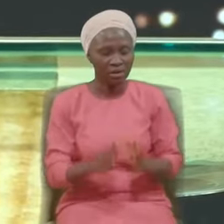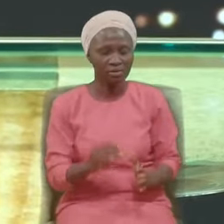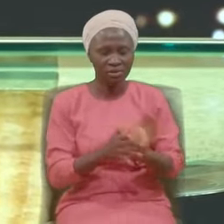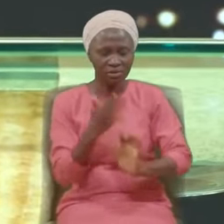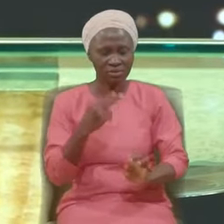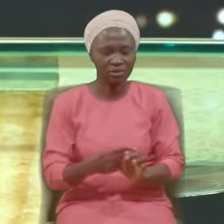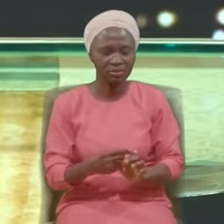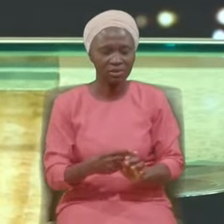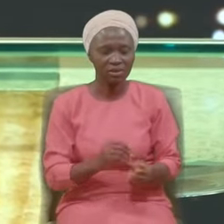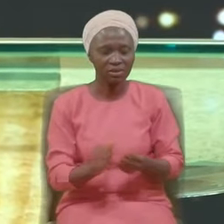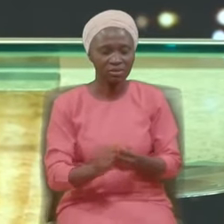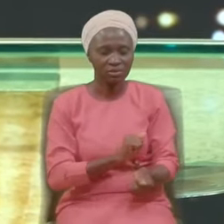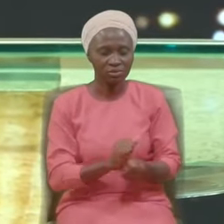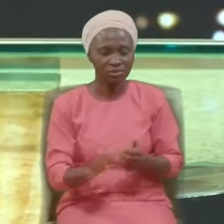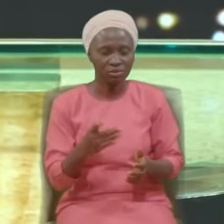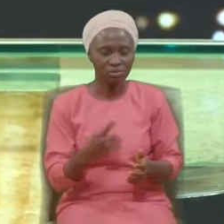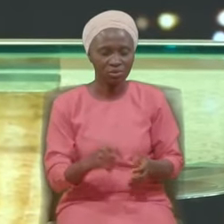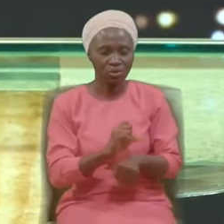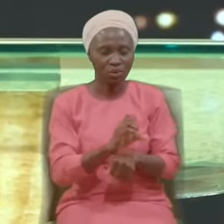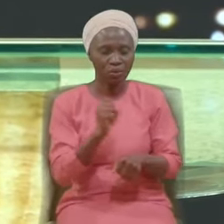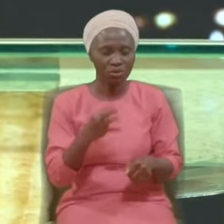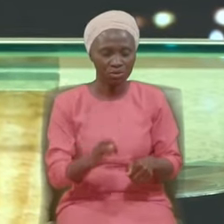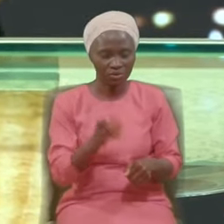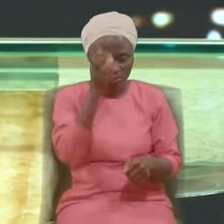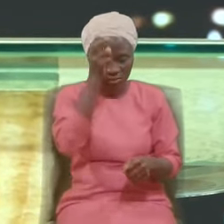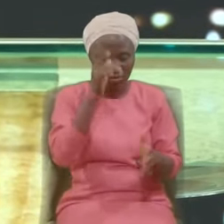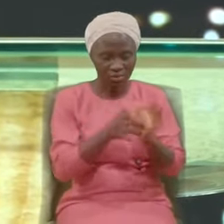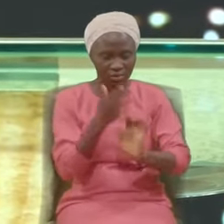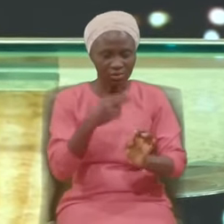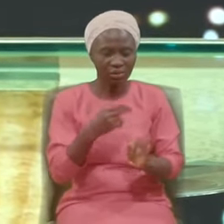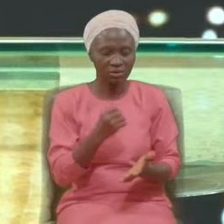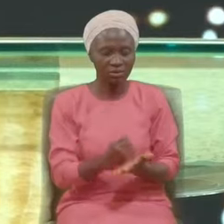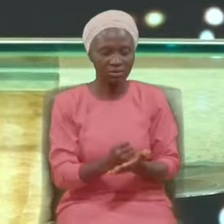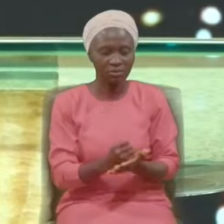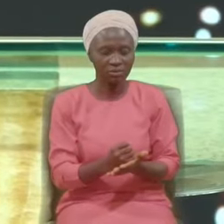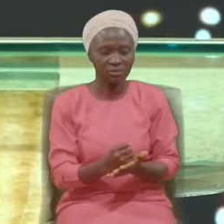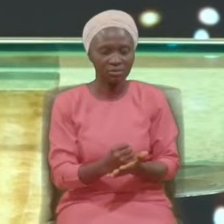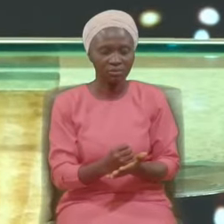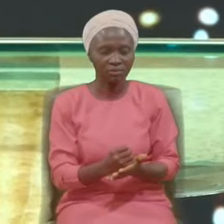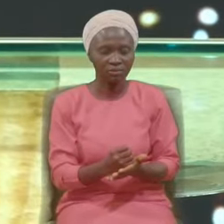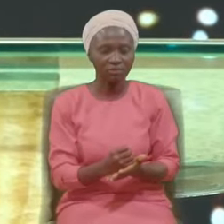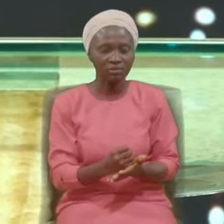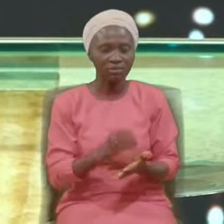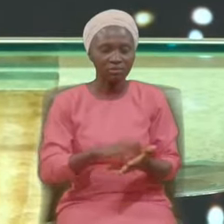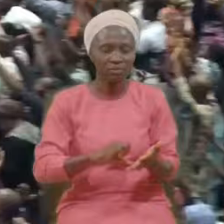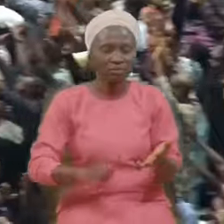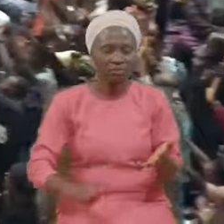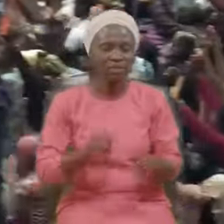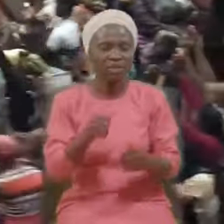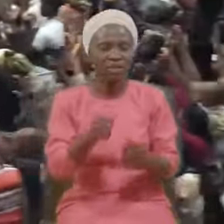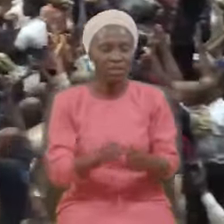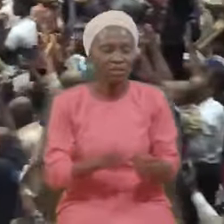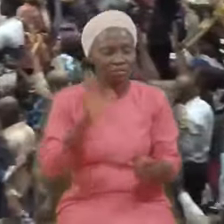Destroy the works of the devil. Take every incurable disease